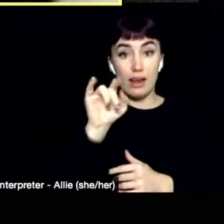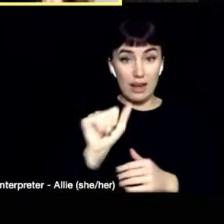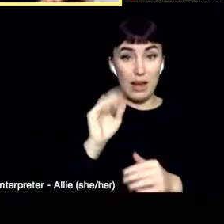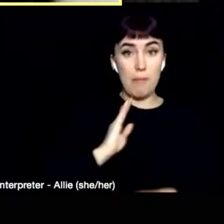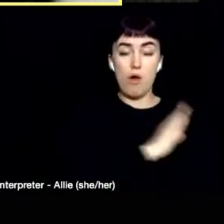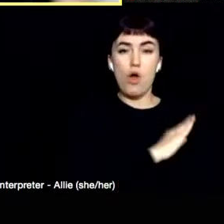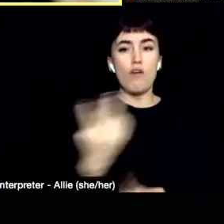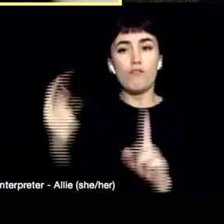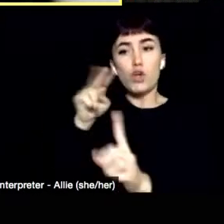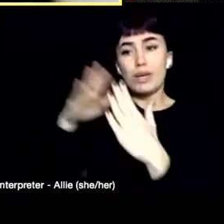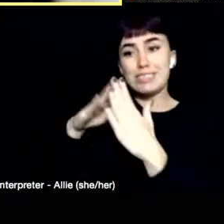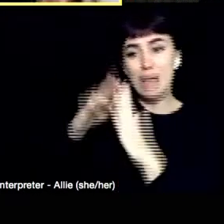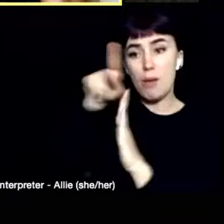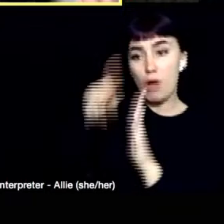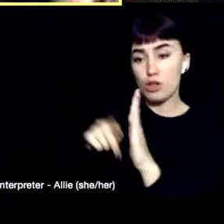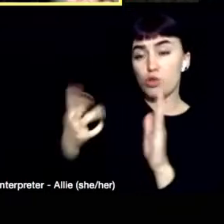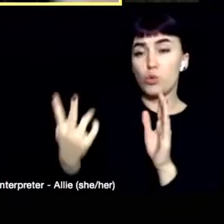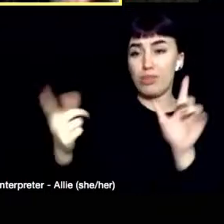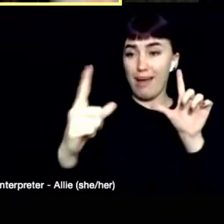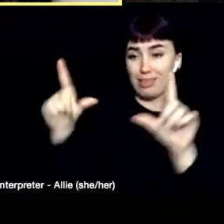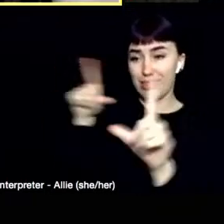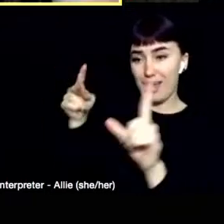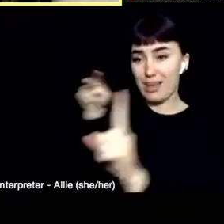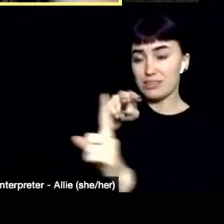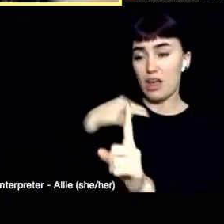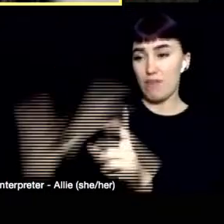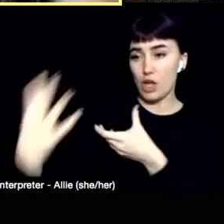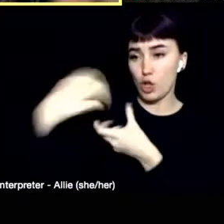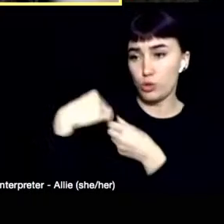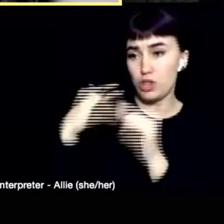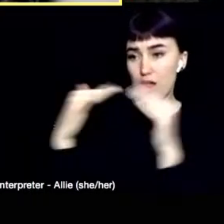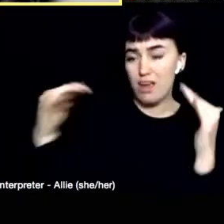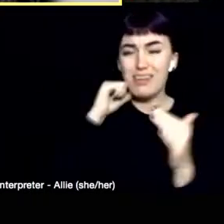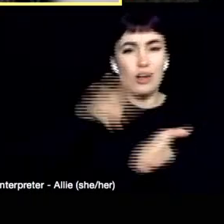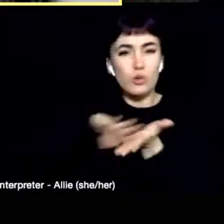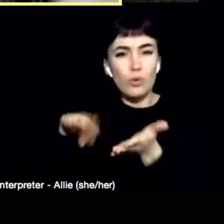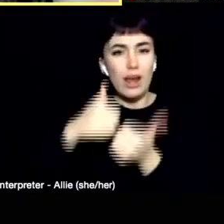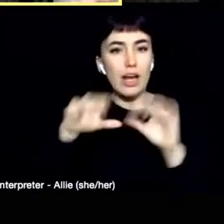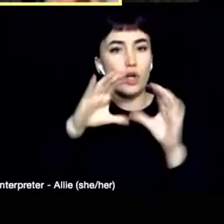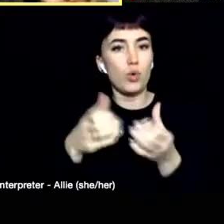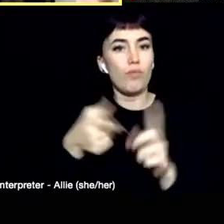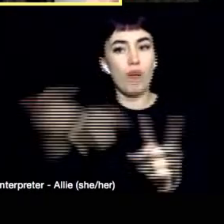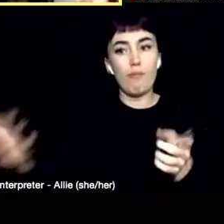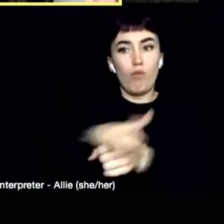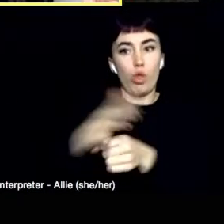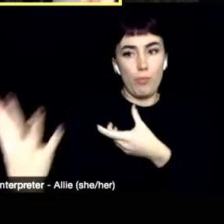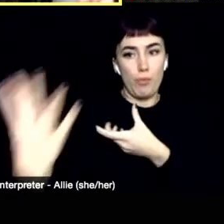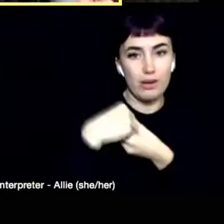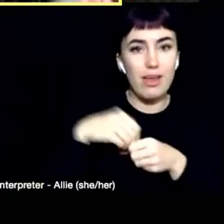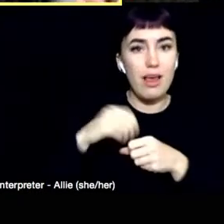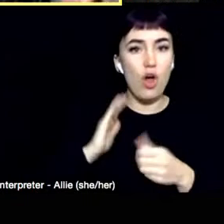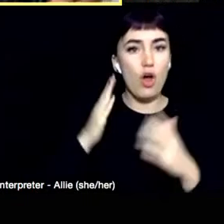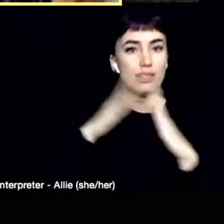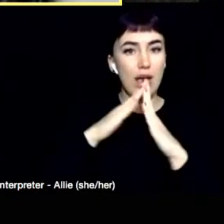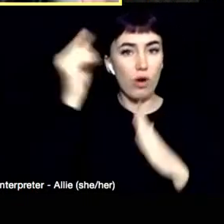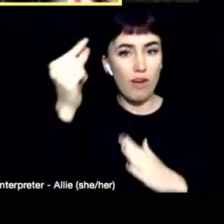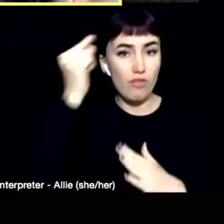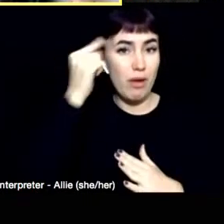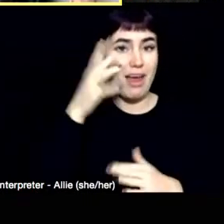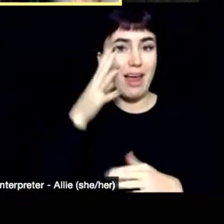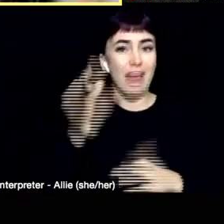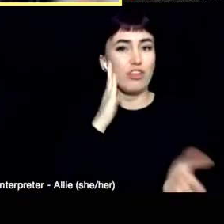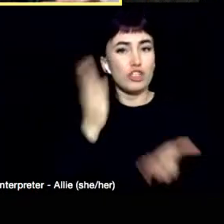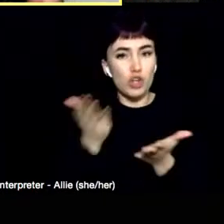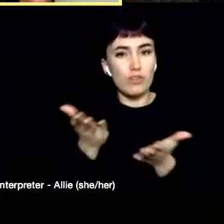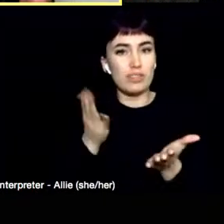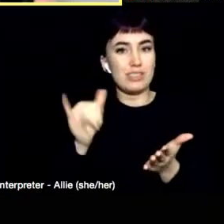the lens of inclusion and equity so as not to exclude any group from full participation in our town government and the services